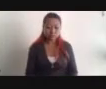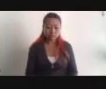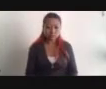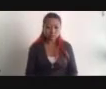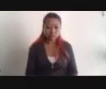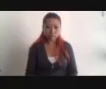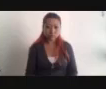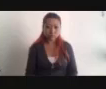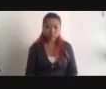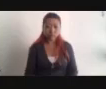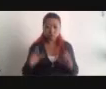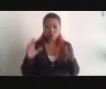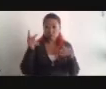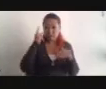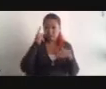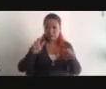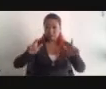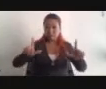All right, hopefully you can see my screen.